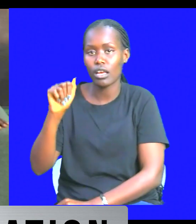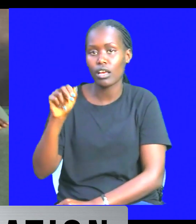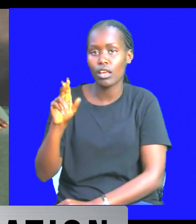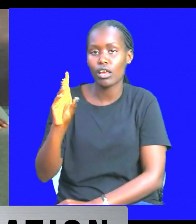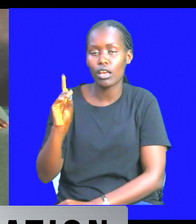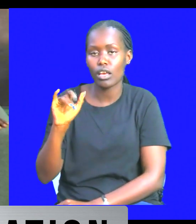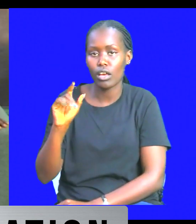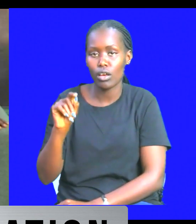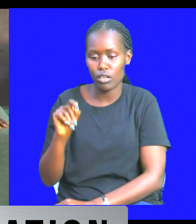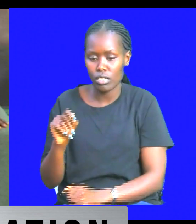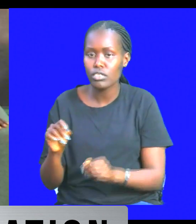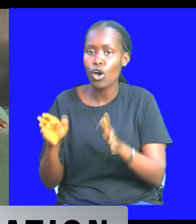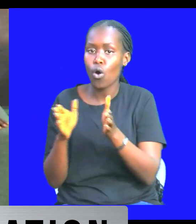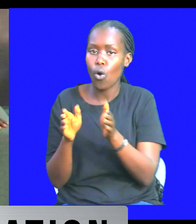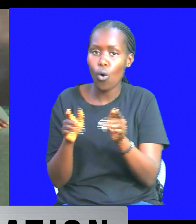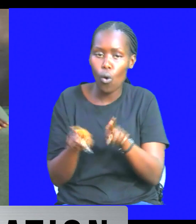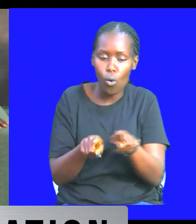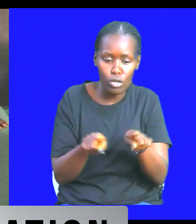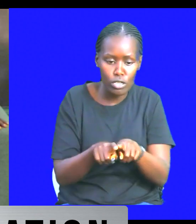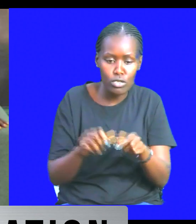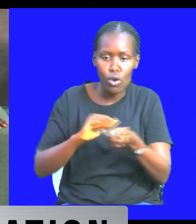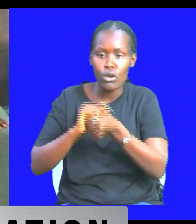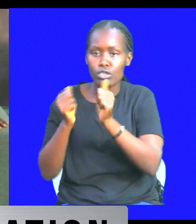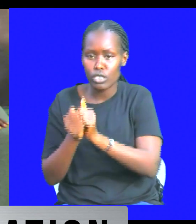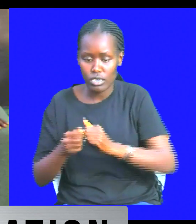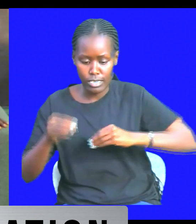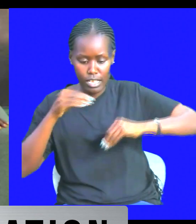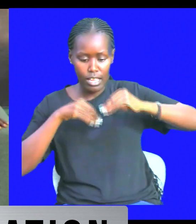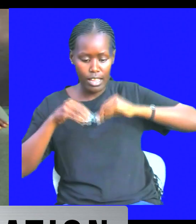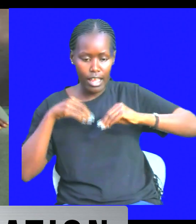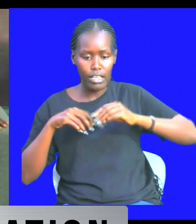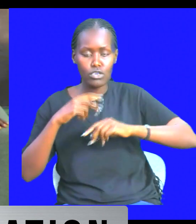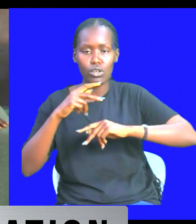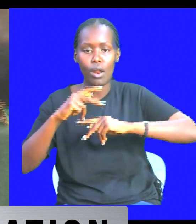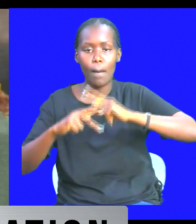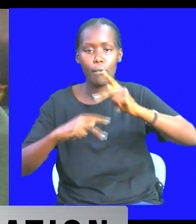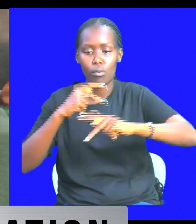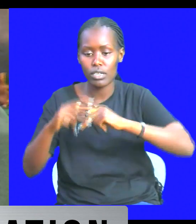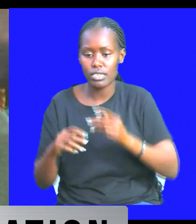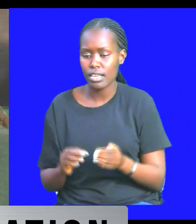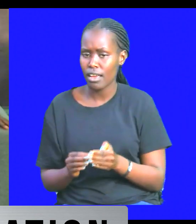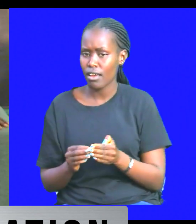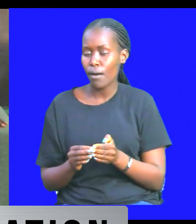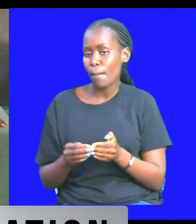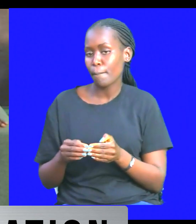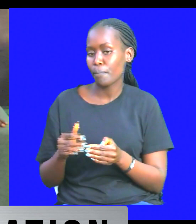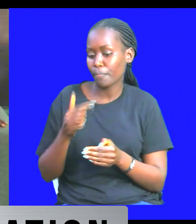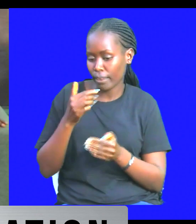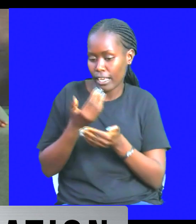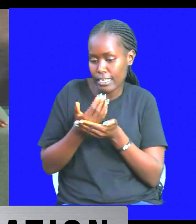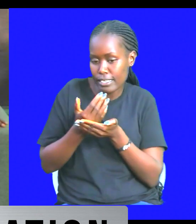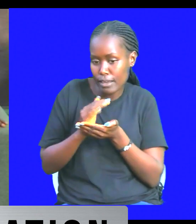even changes in the electoral processes. Right. Jonah, some of us have proposed some changes in the electoral